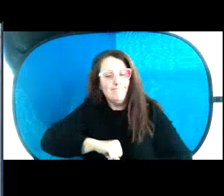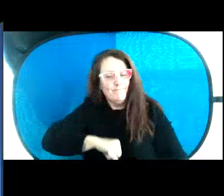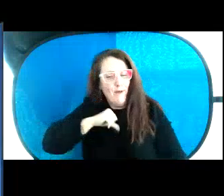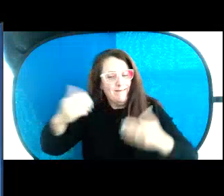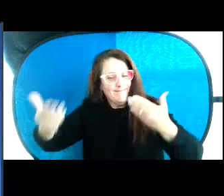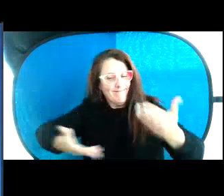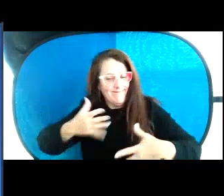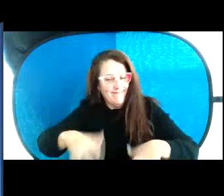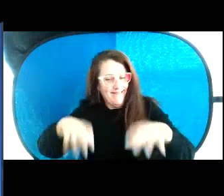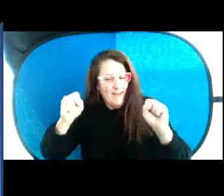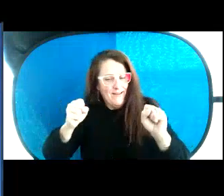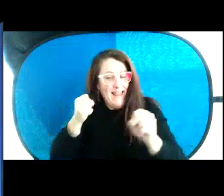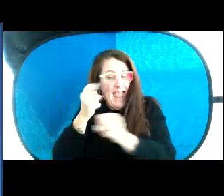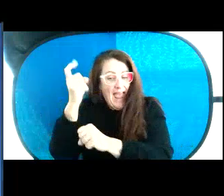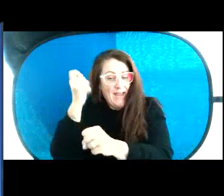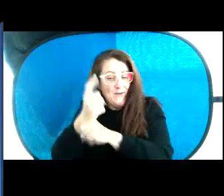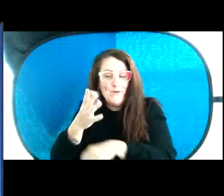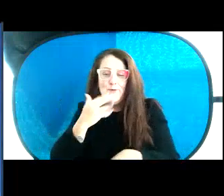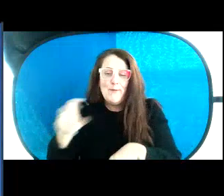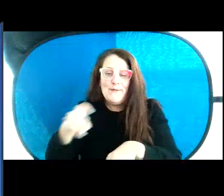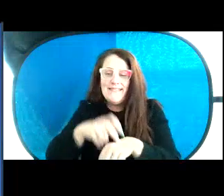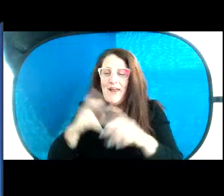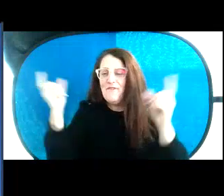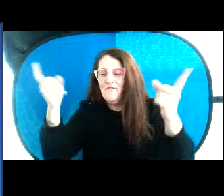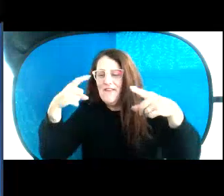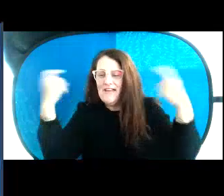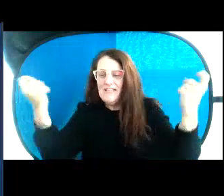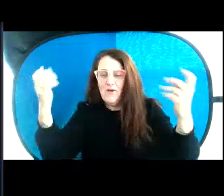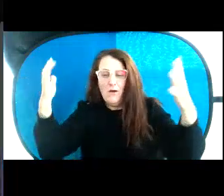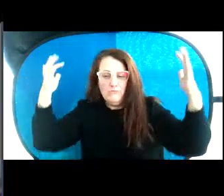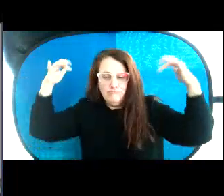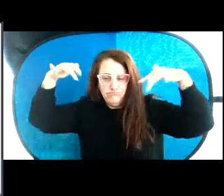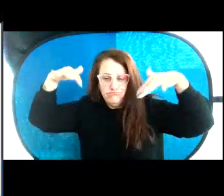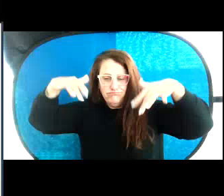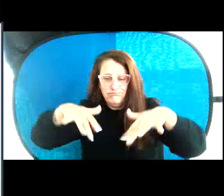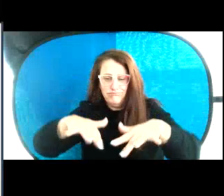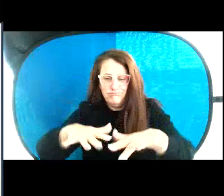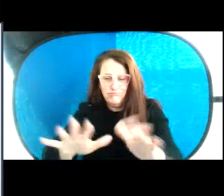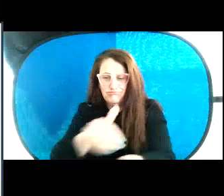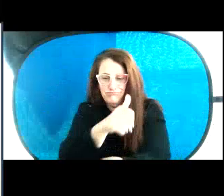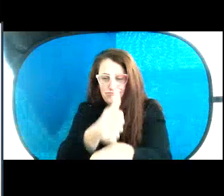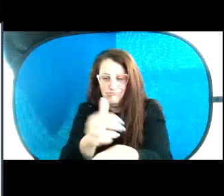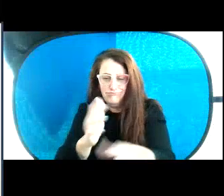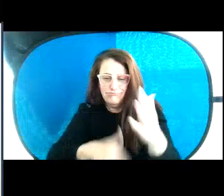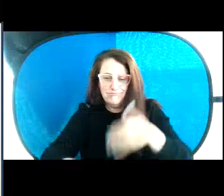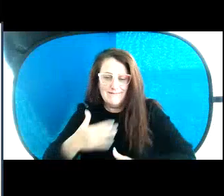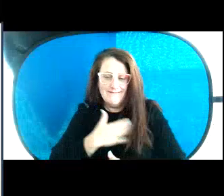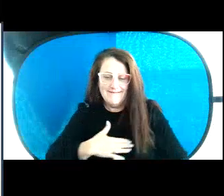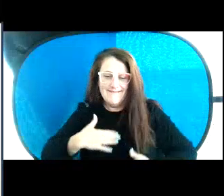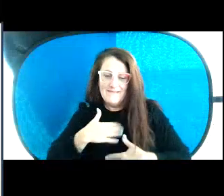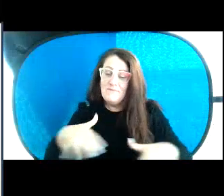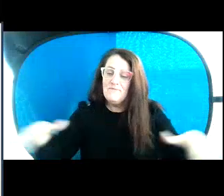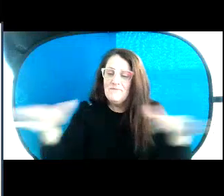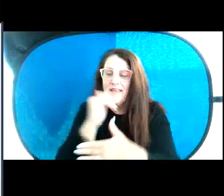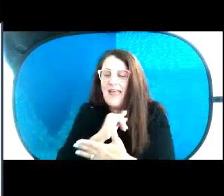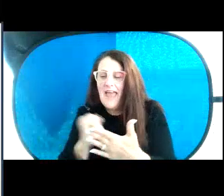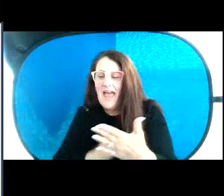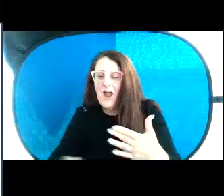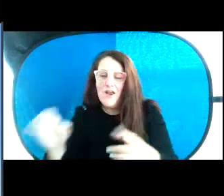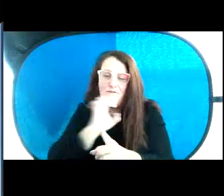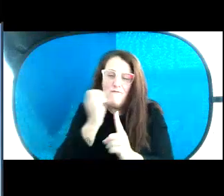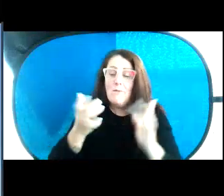its annual Sweet Potato Festival that draws crowds from around the valley. Throughout Merced County, the arts and the environment also